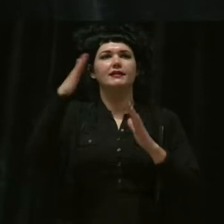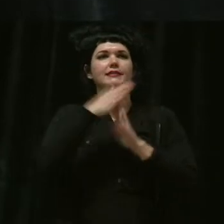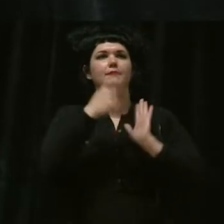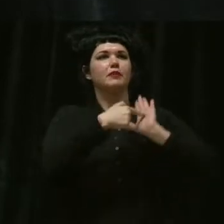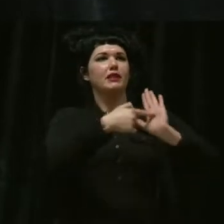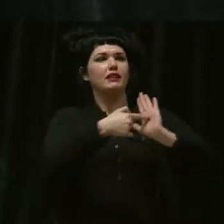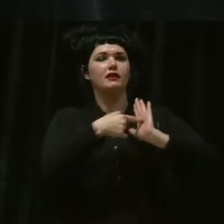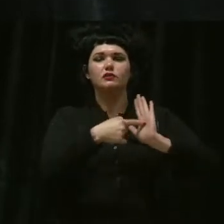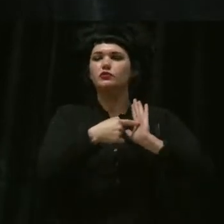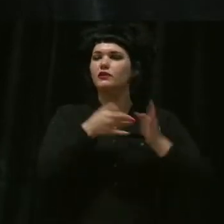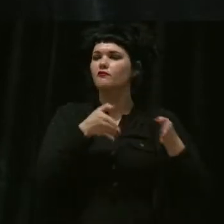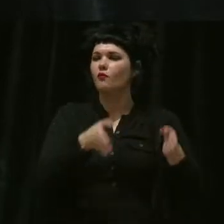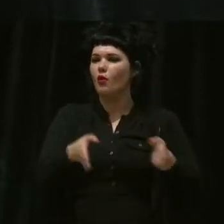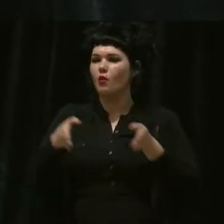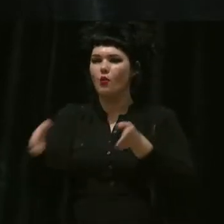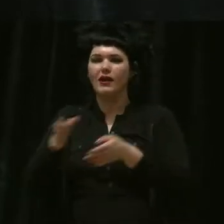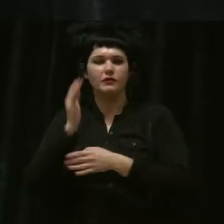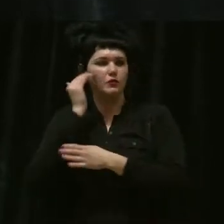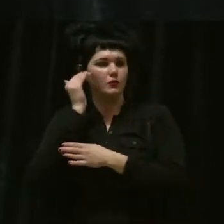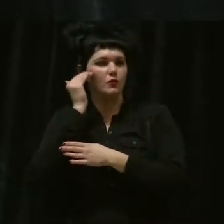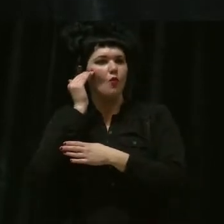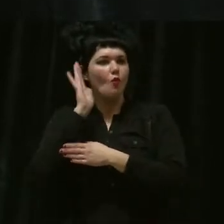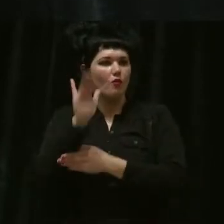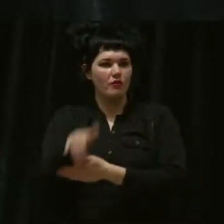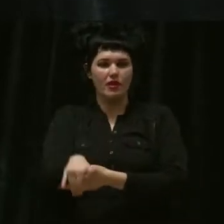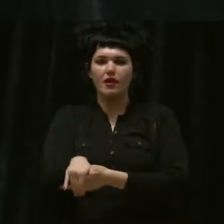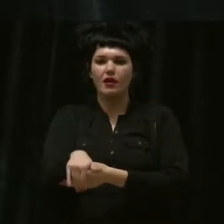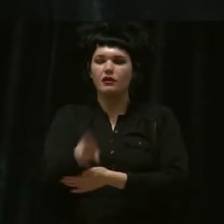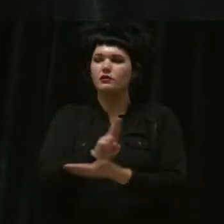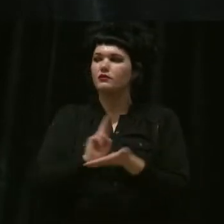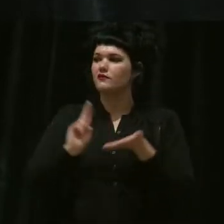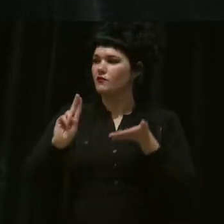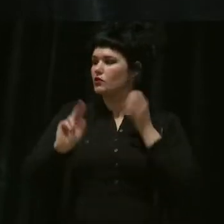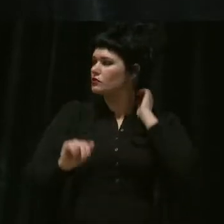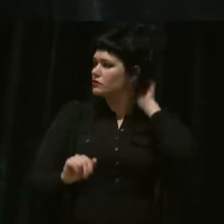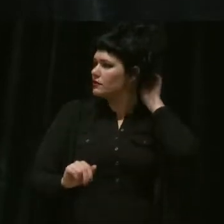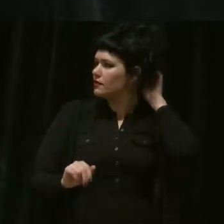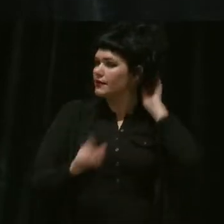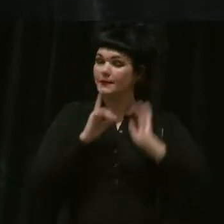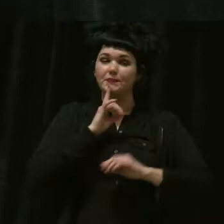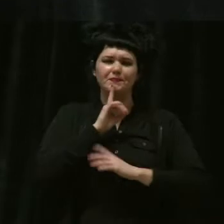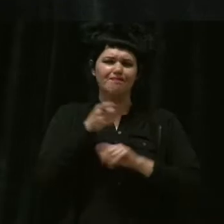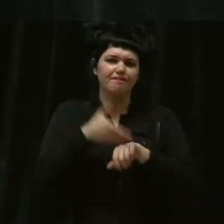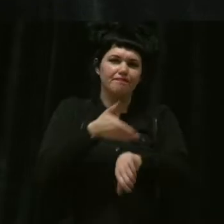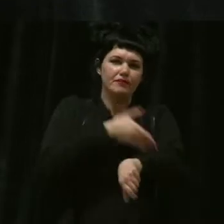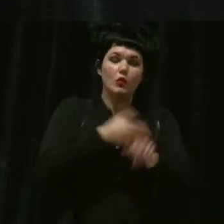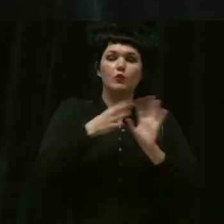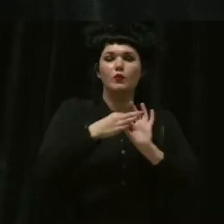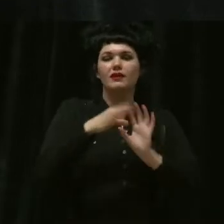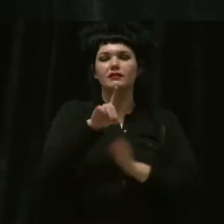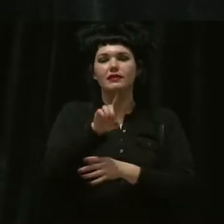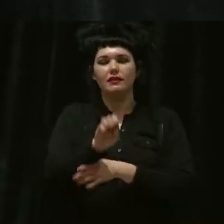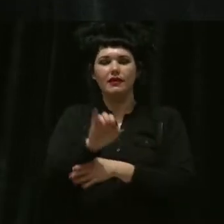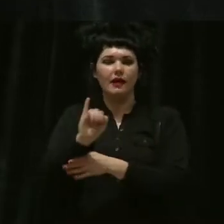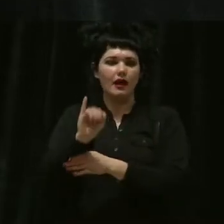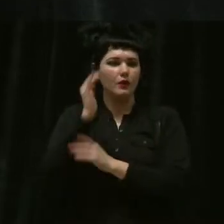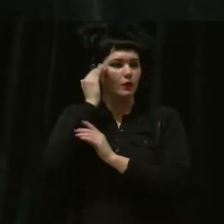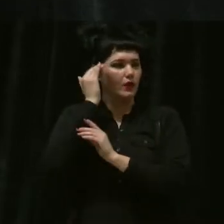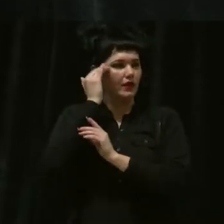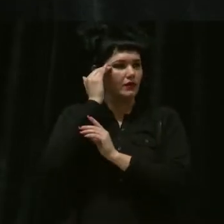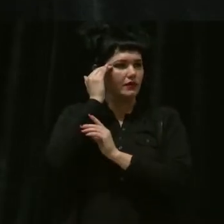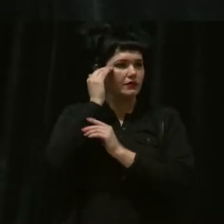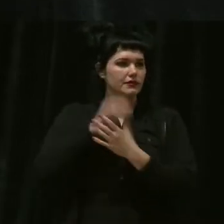way of knowing that the university has made progress with regards to DEI